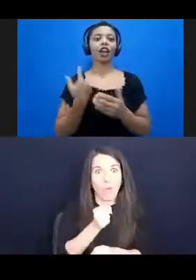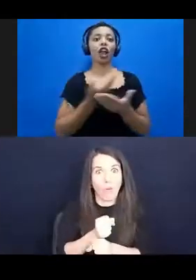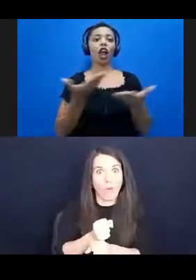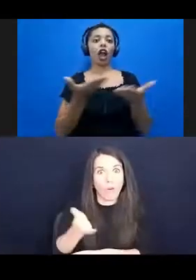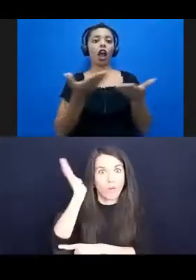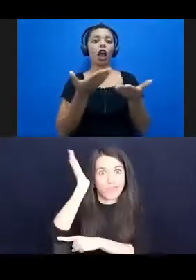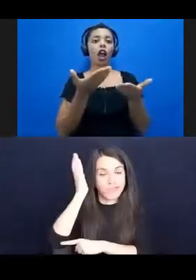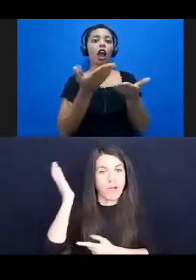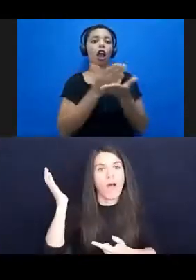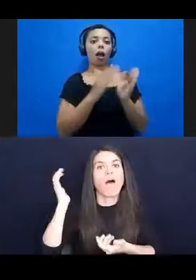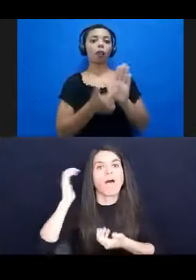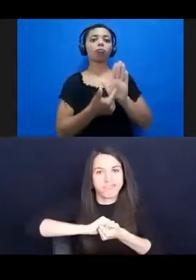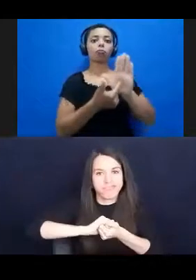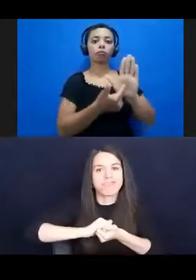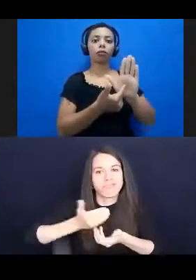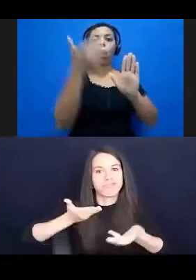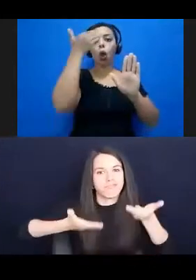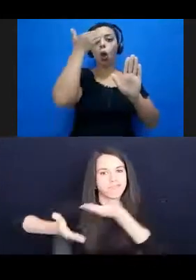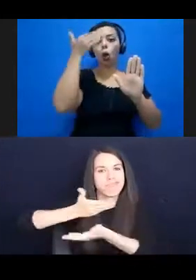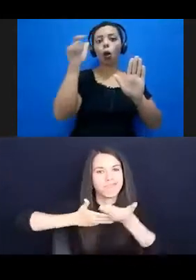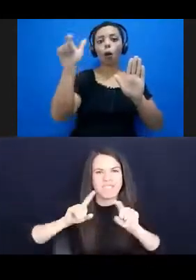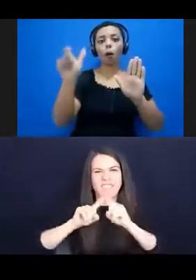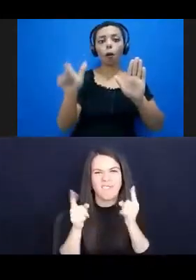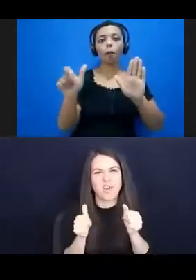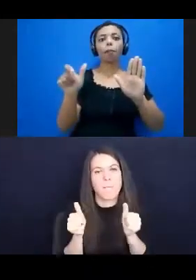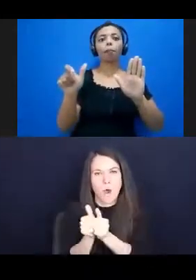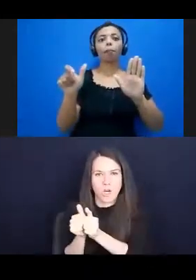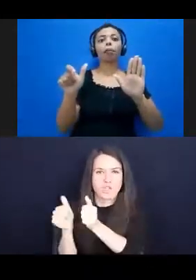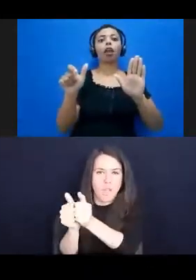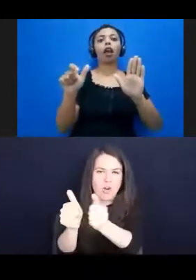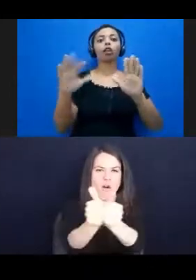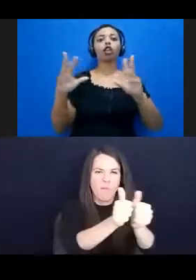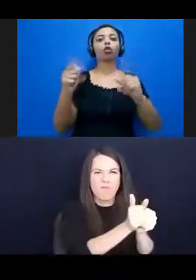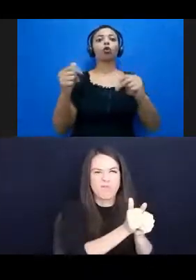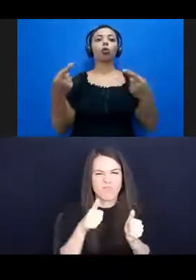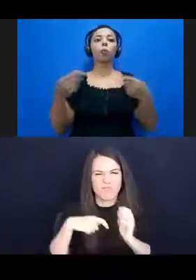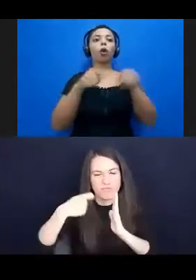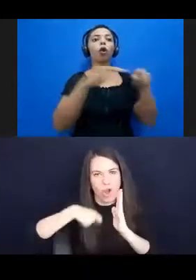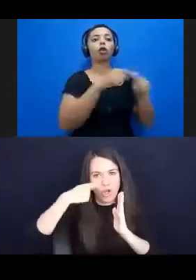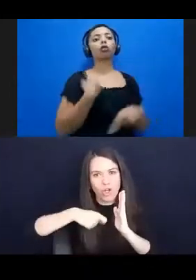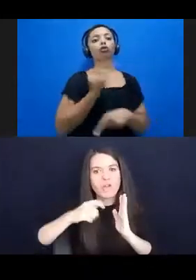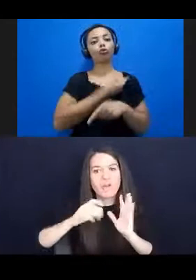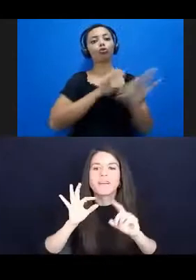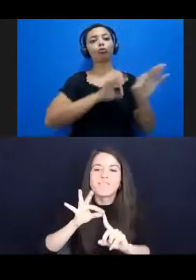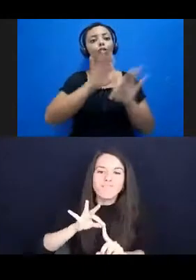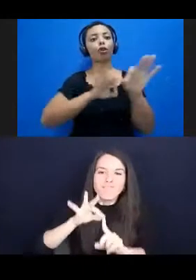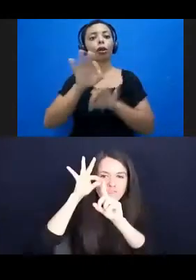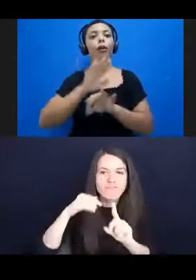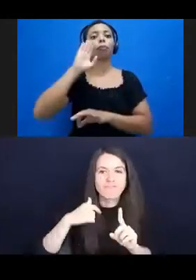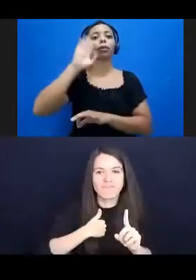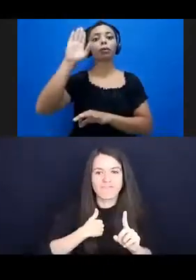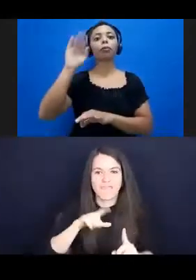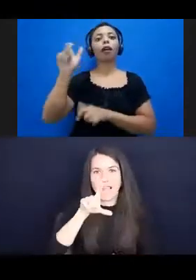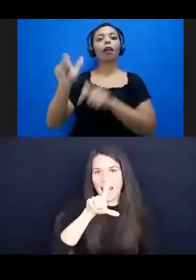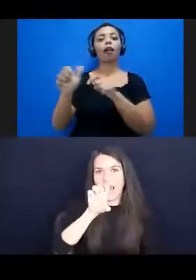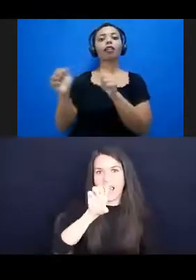a collaboration between several partners on the project, particularly between ourselves at Leeds, who have